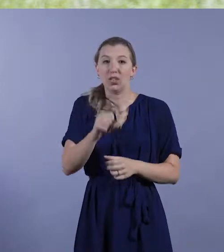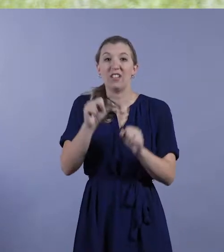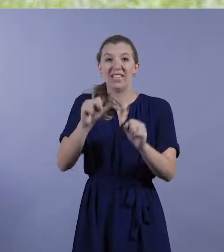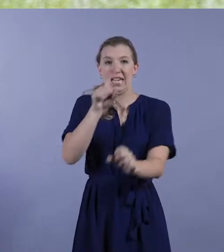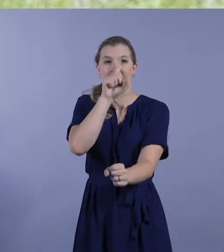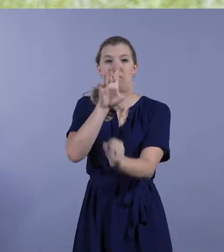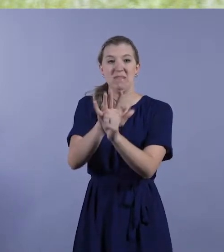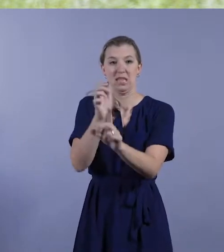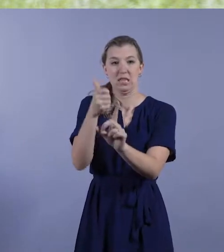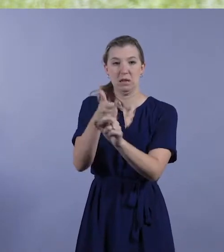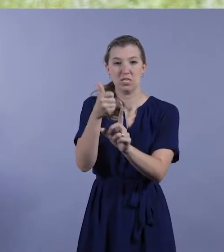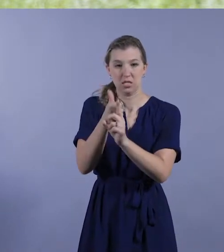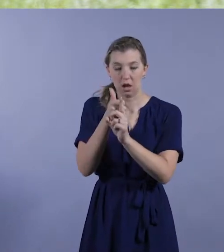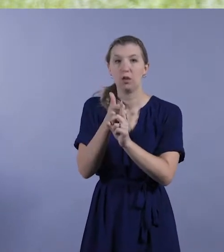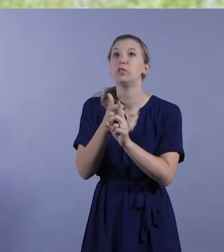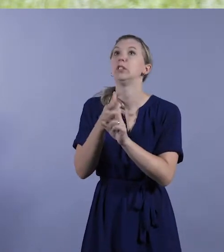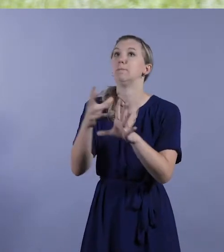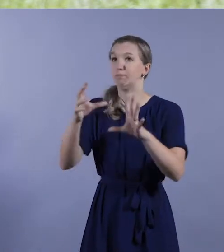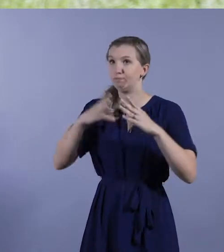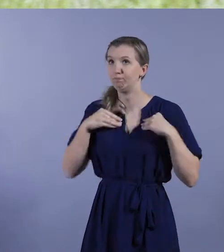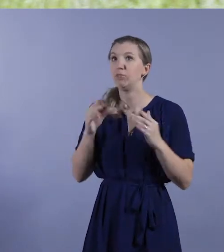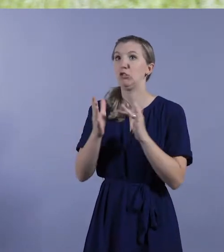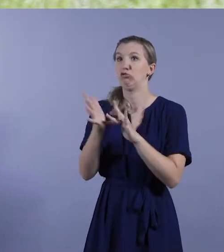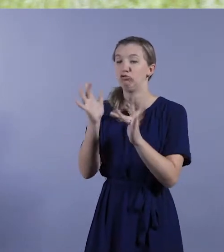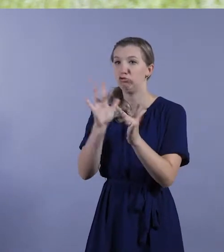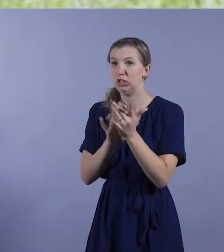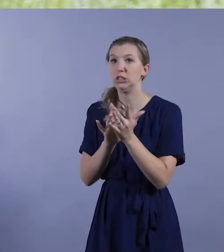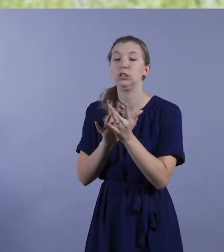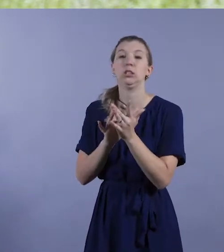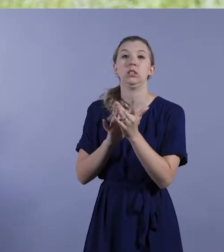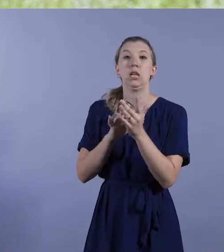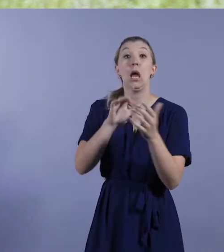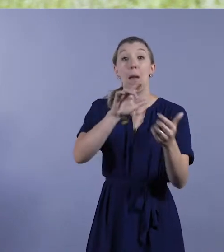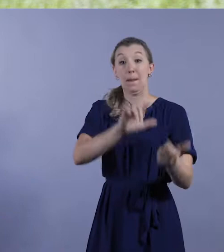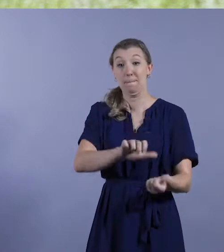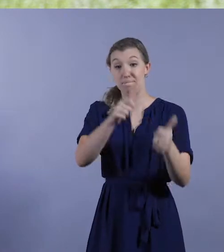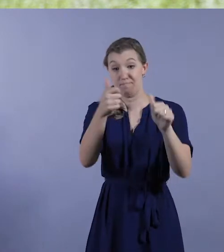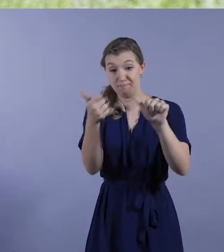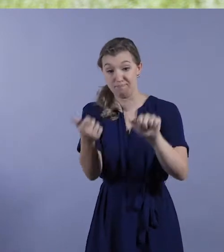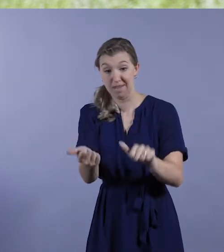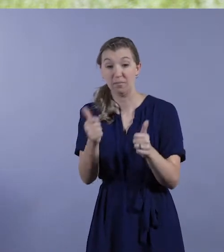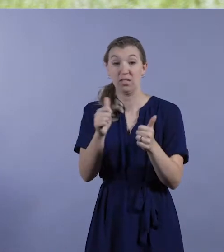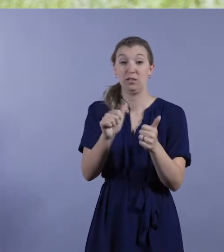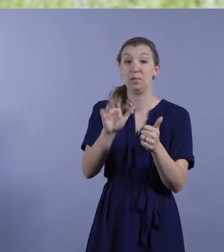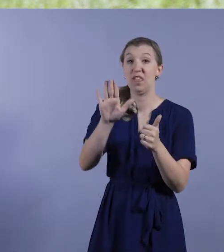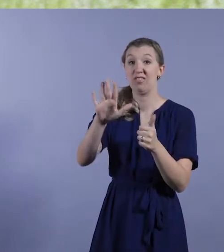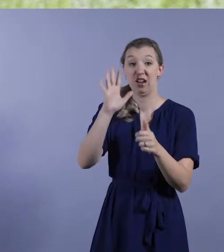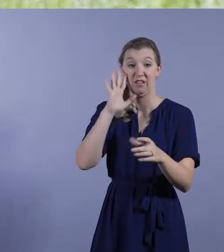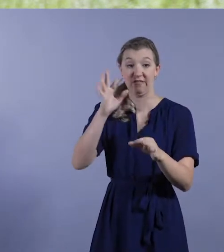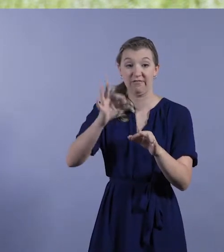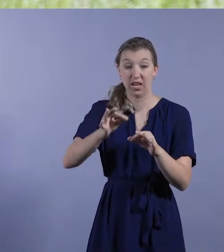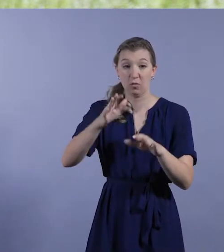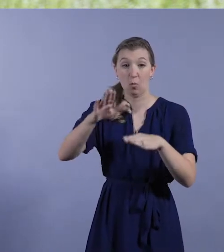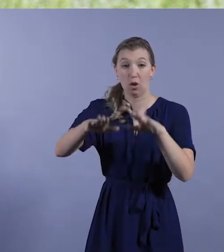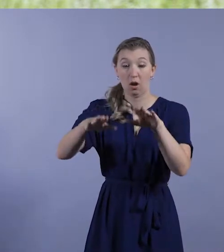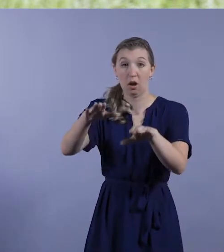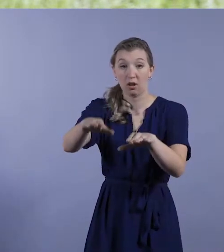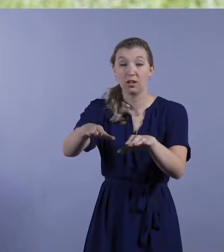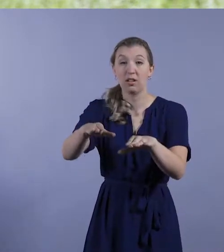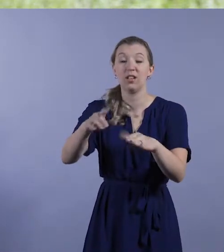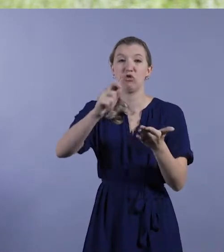themselves to Jesus. And the baptism piece in their spiritual walk will have a